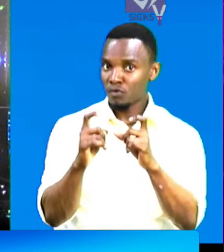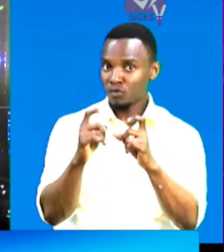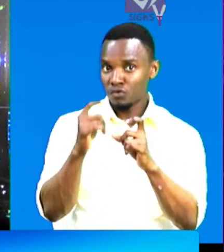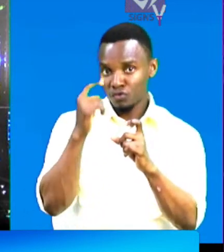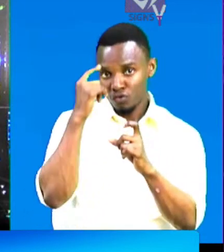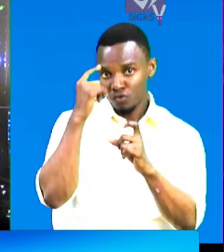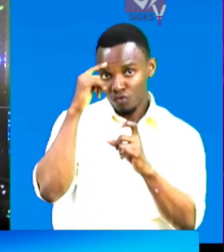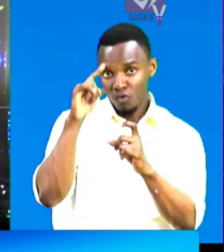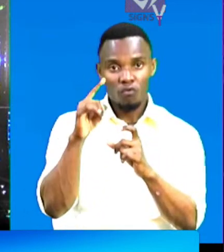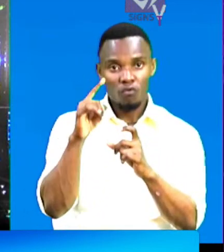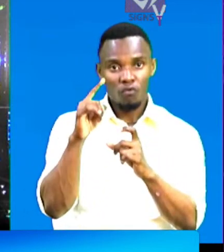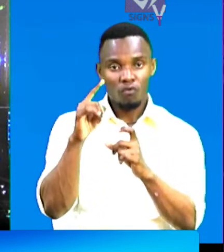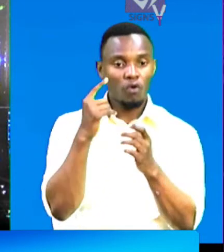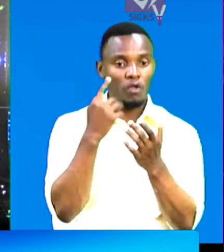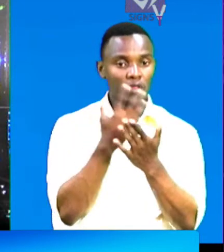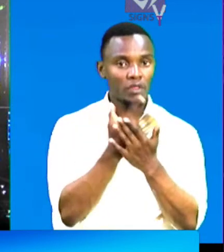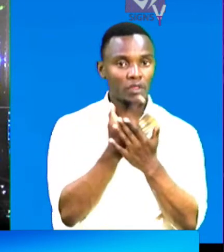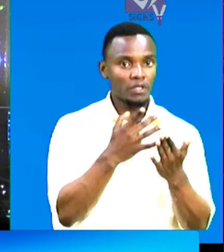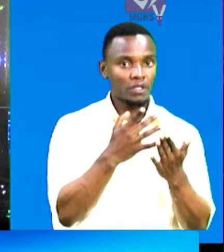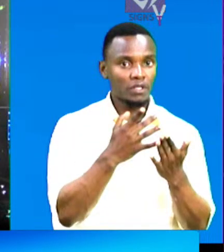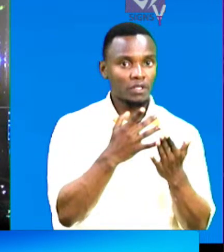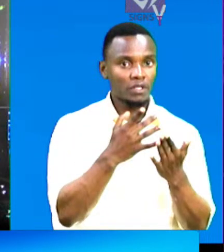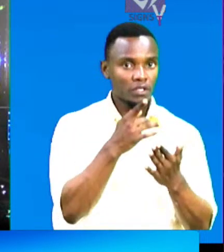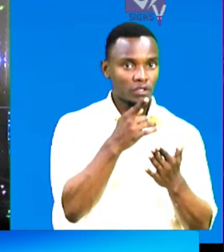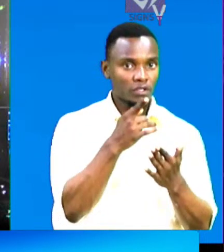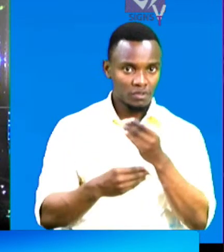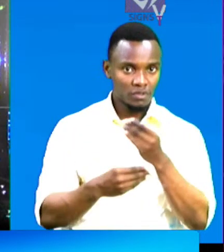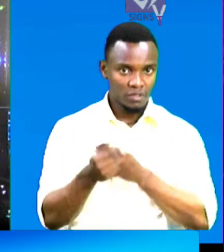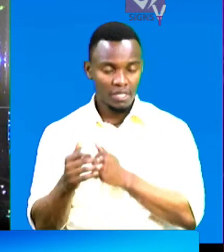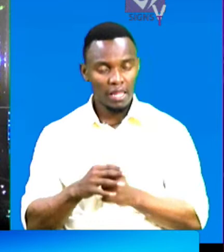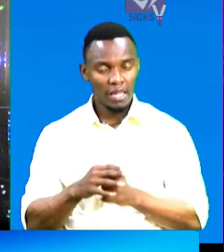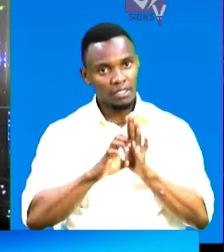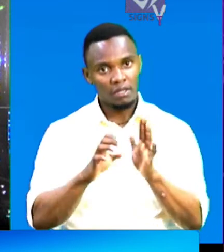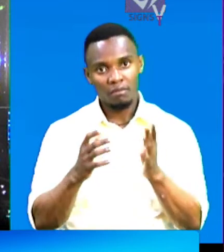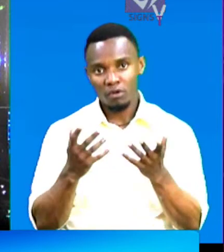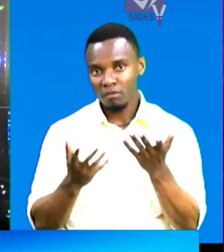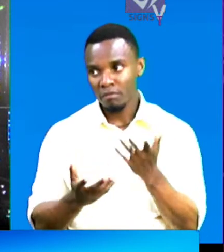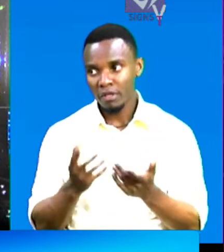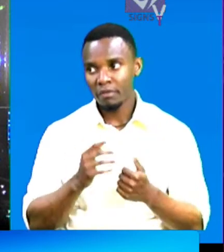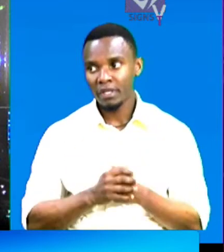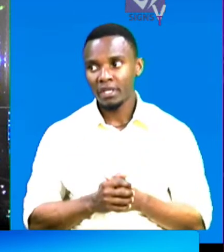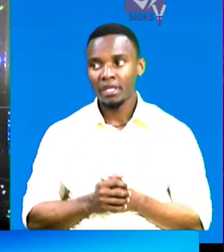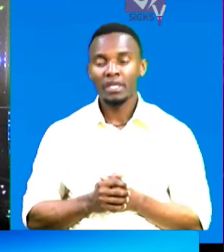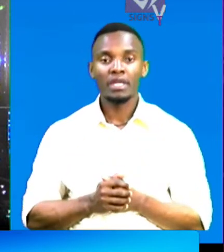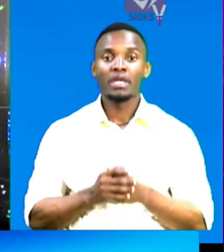the products that you normally sell. Let's say if they are